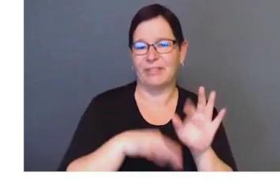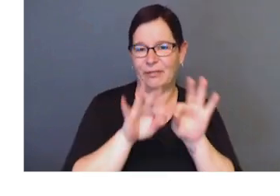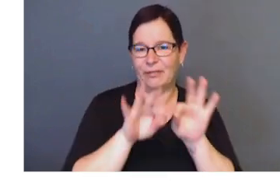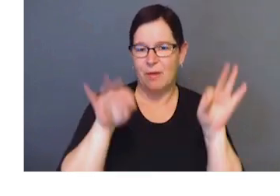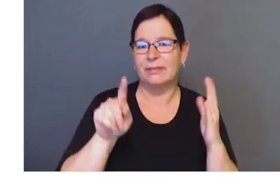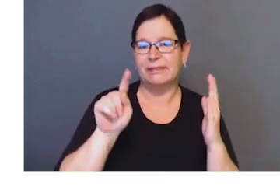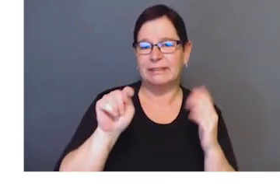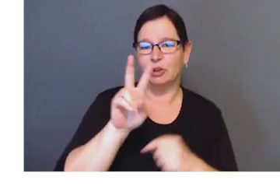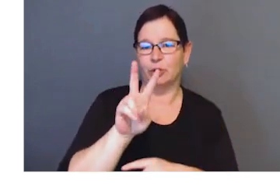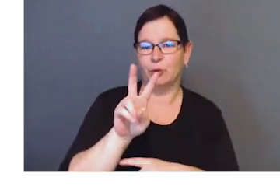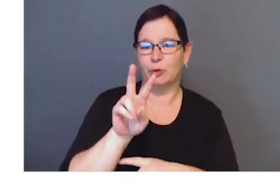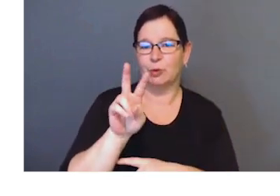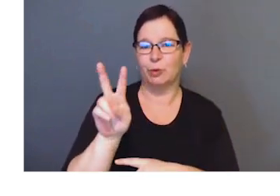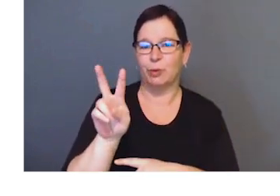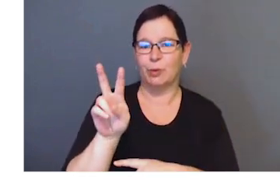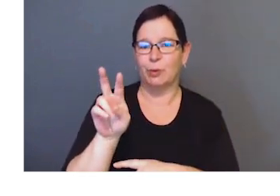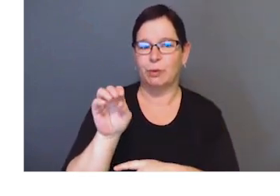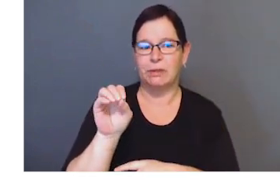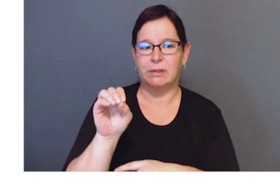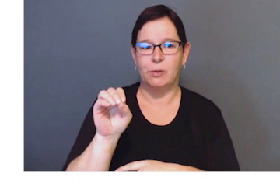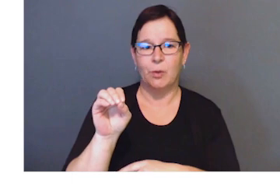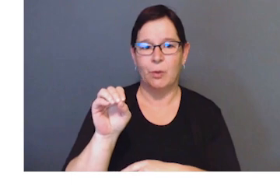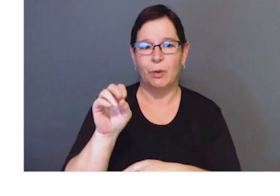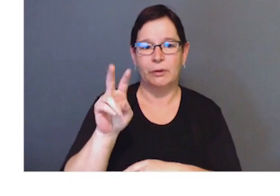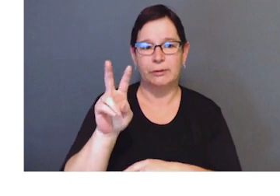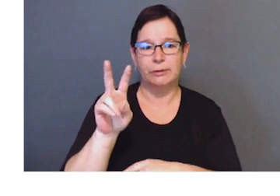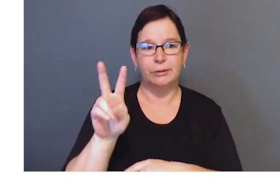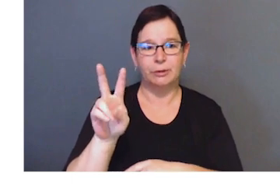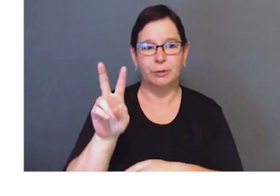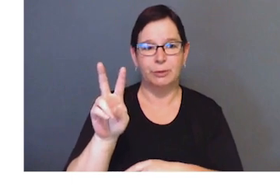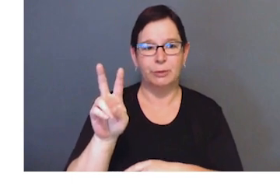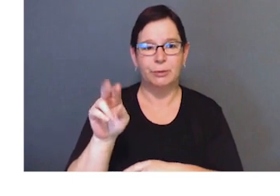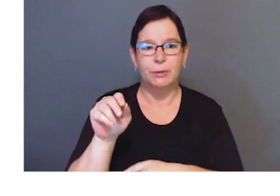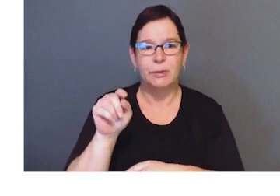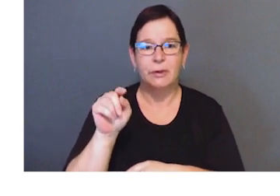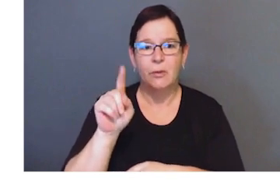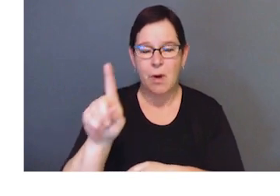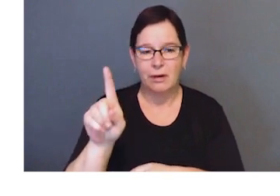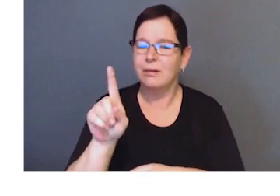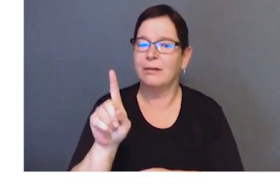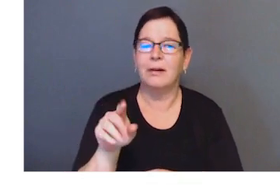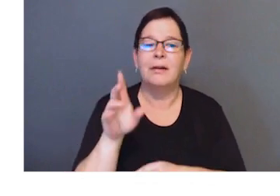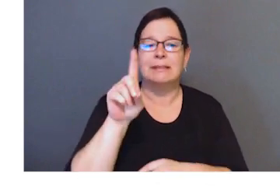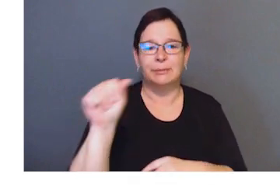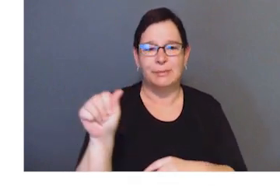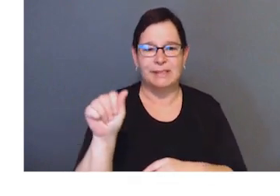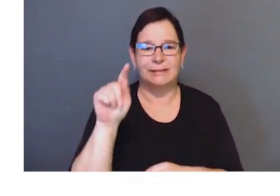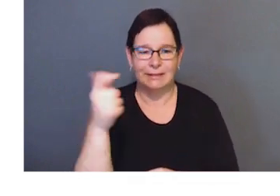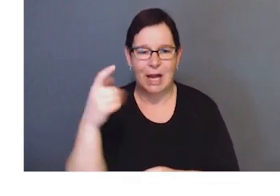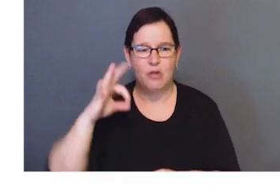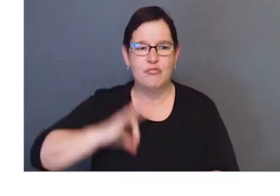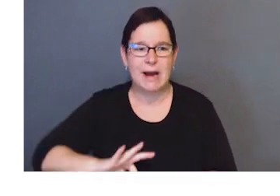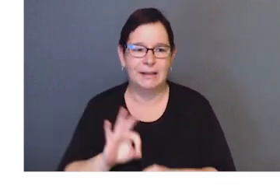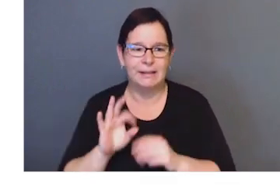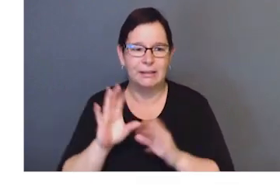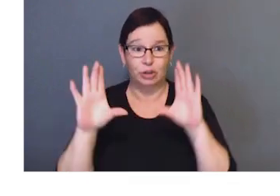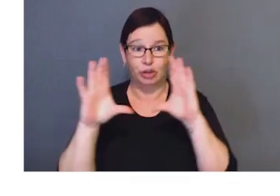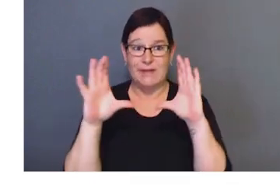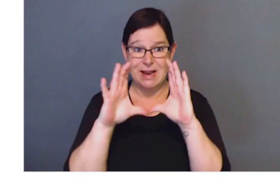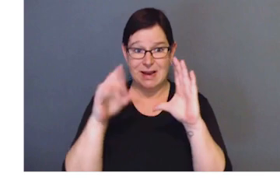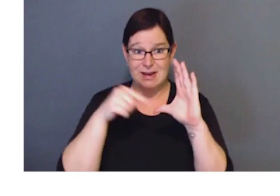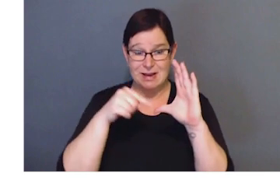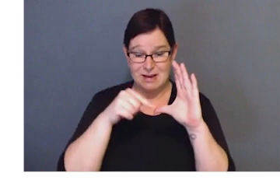T2201 Disability Tax Credit Certificate with input from your medical